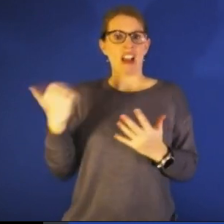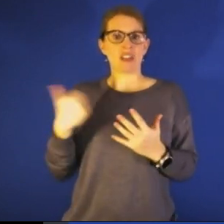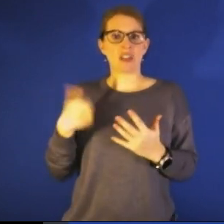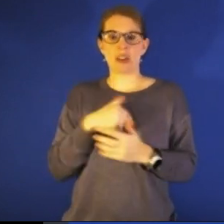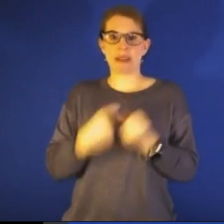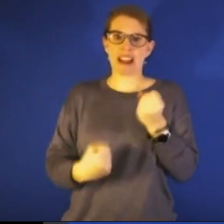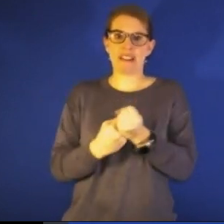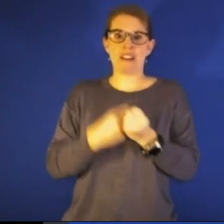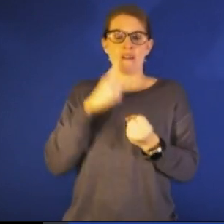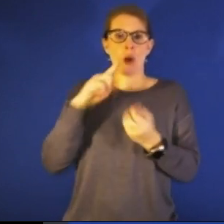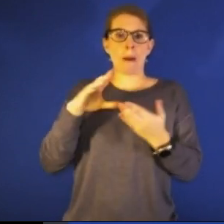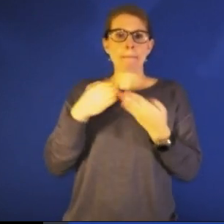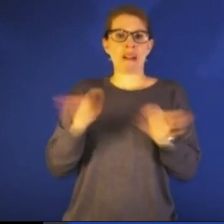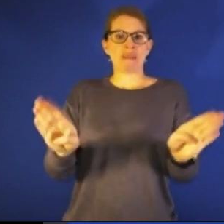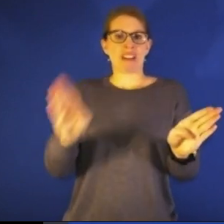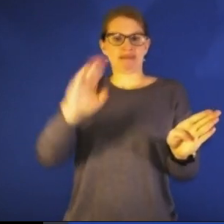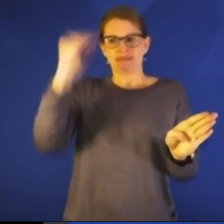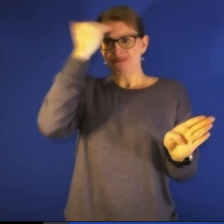to be aware of.